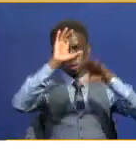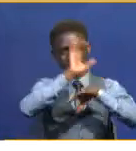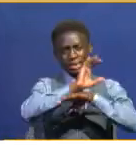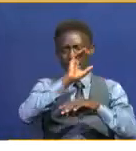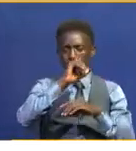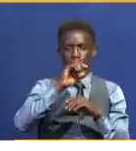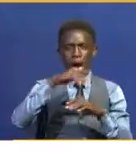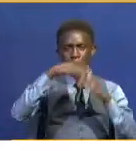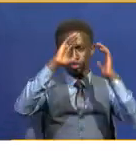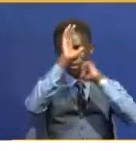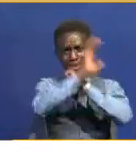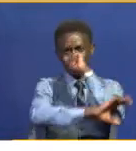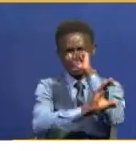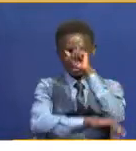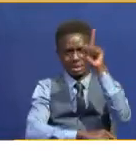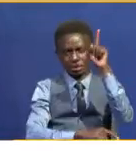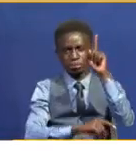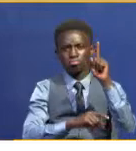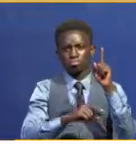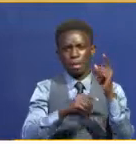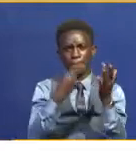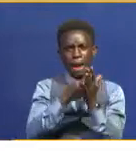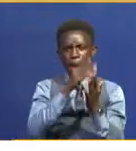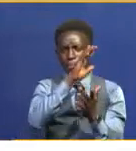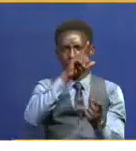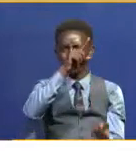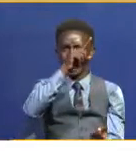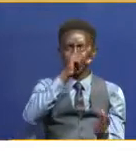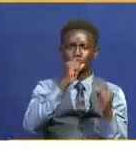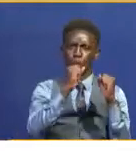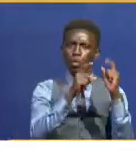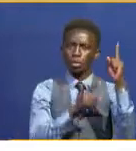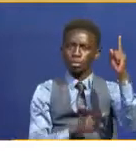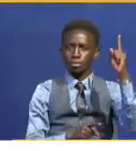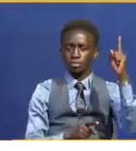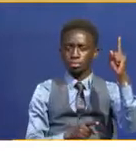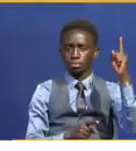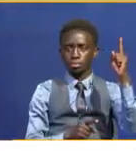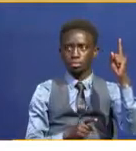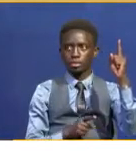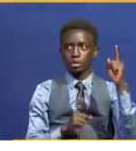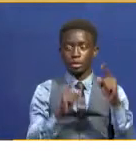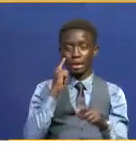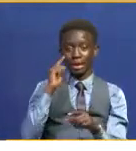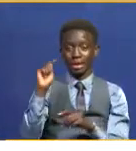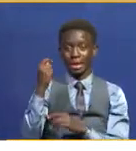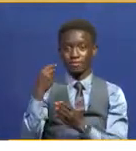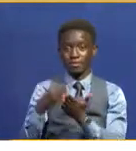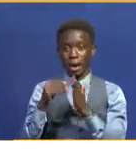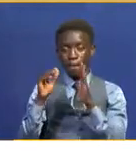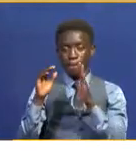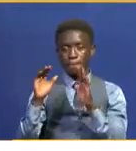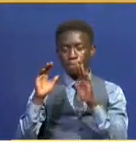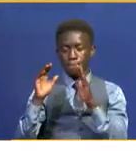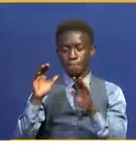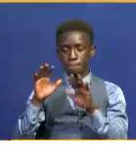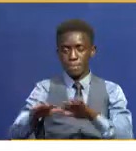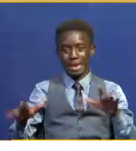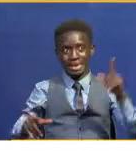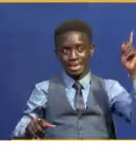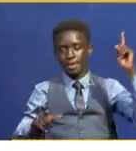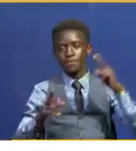And basically that means that they have confidence in the Kenyan financial markets. Now, in terms of